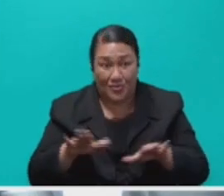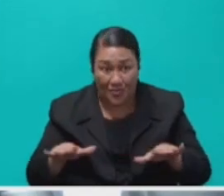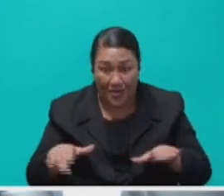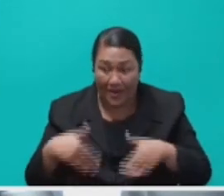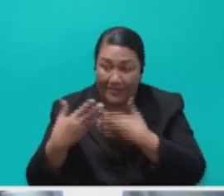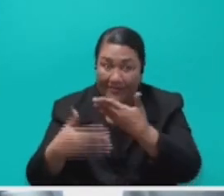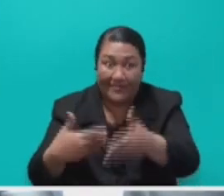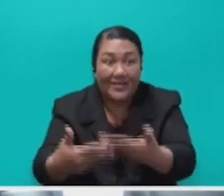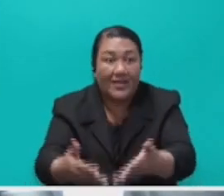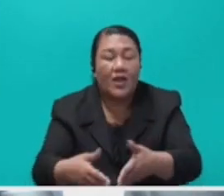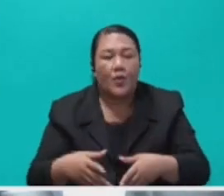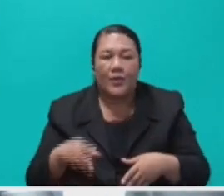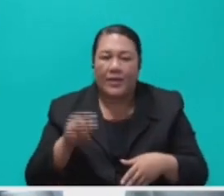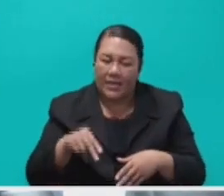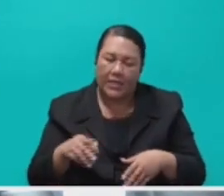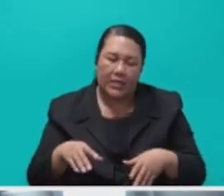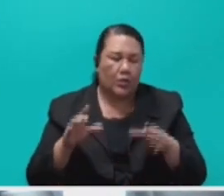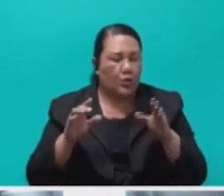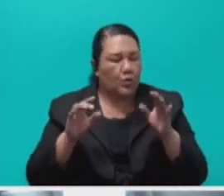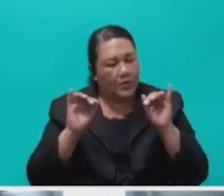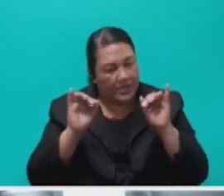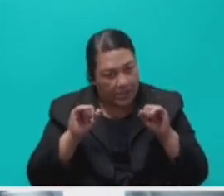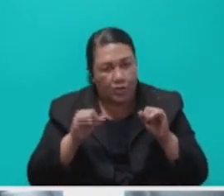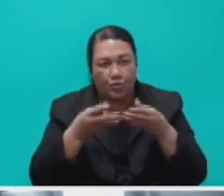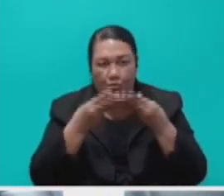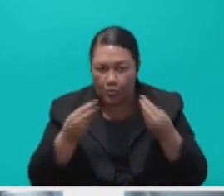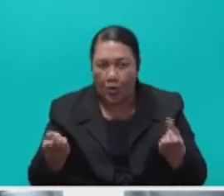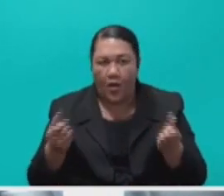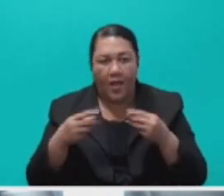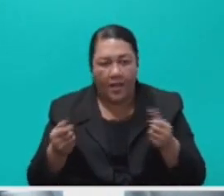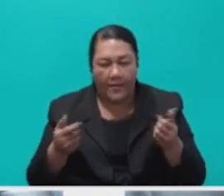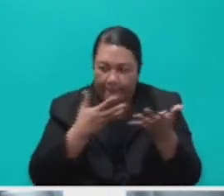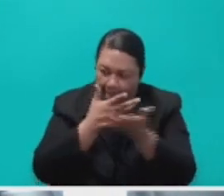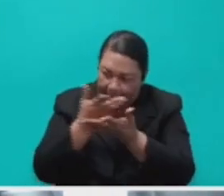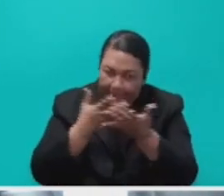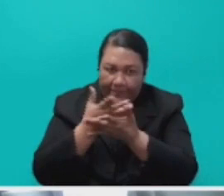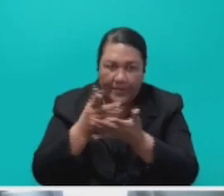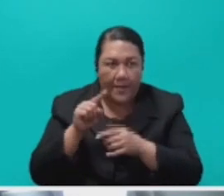the underlying issues. And the underlying issues, in my view,